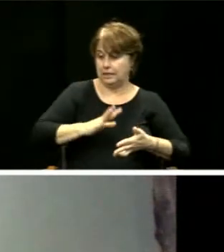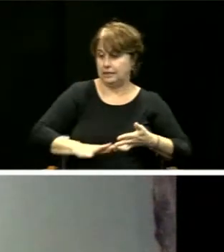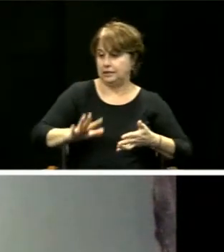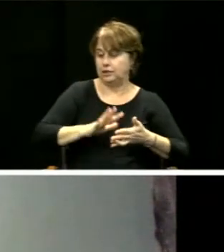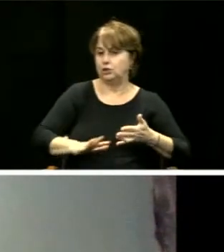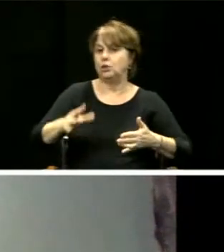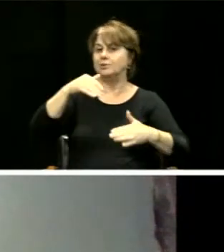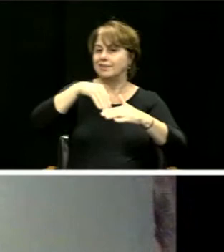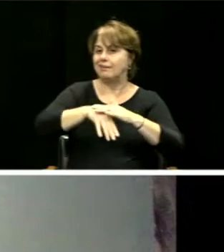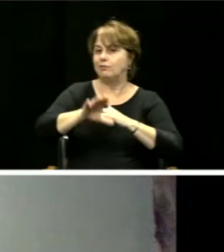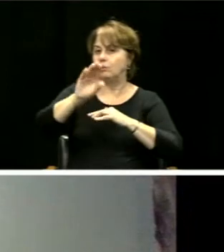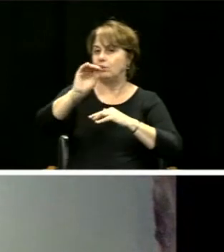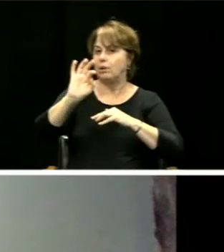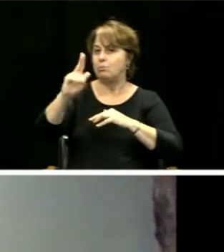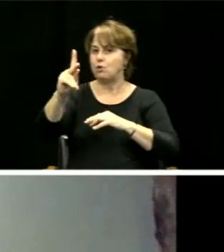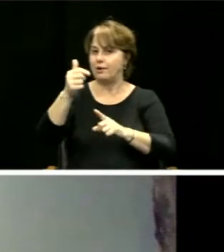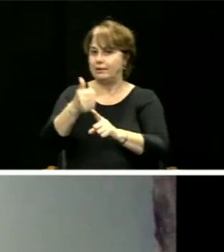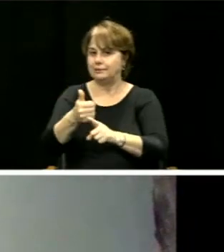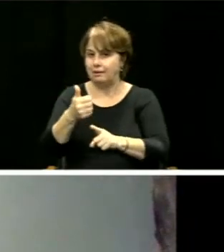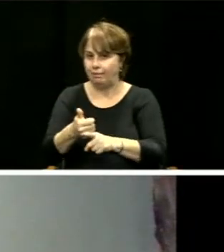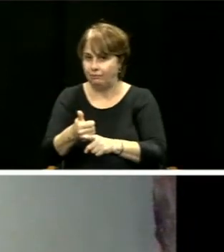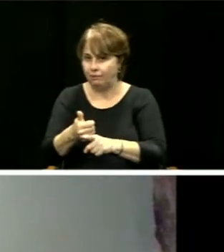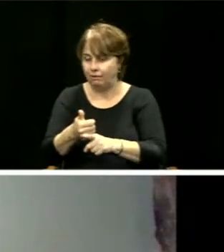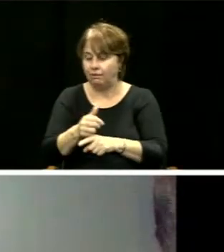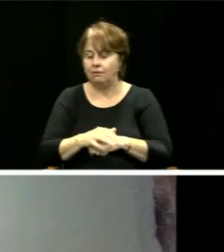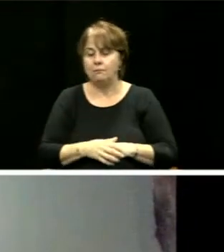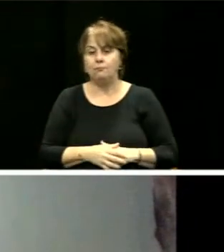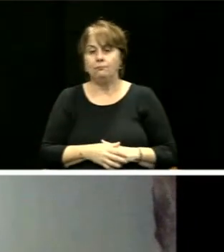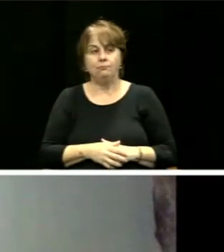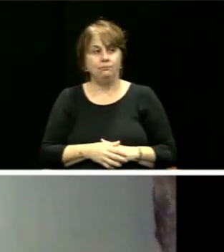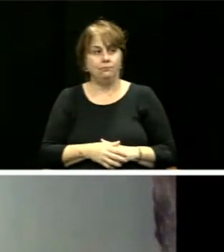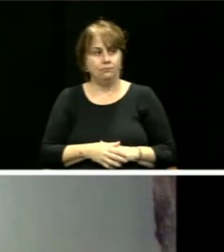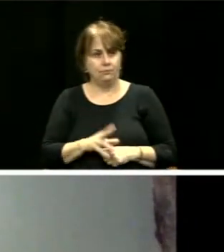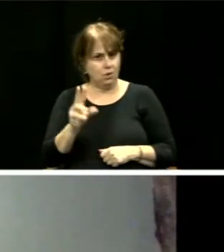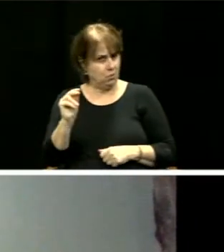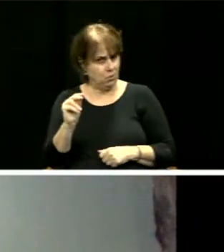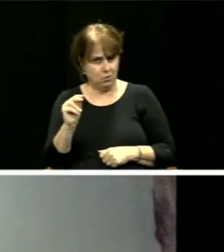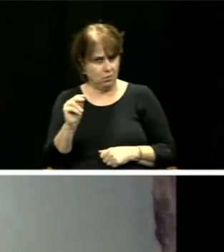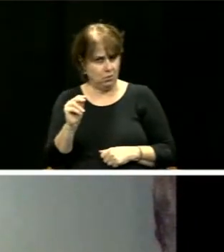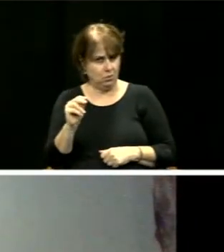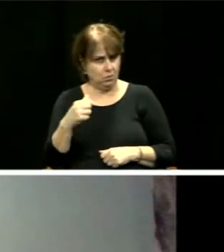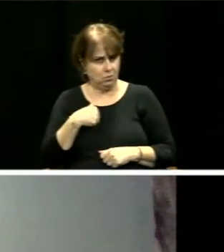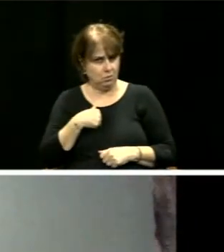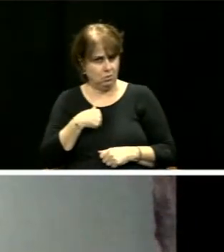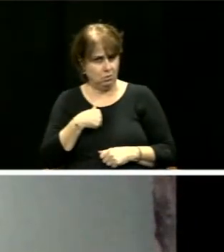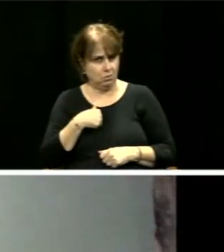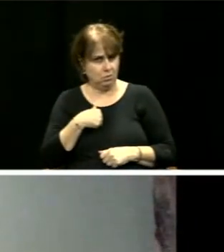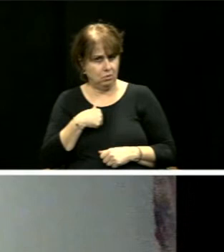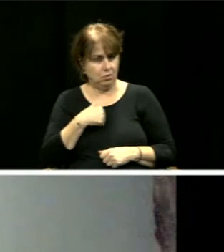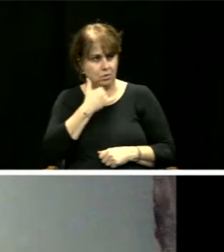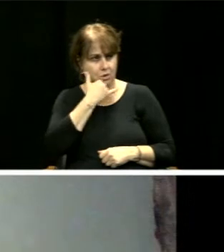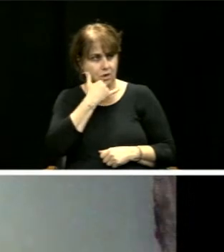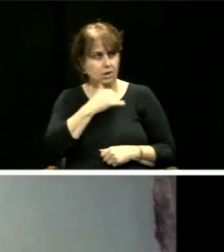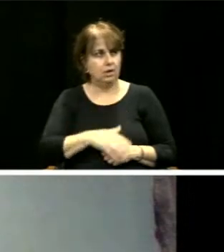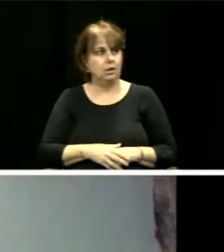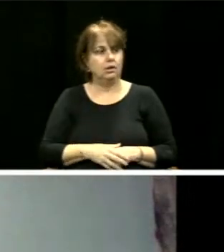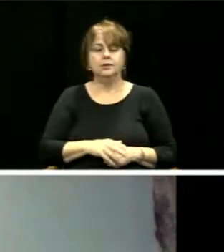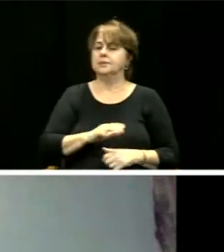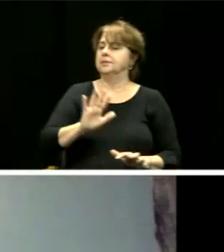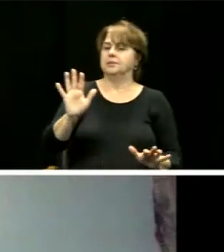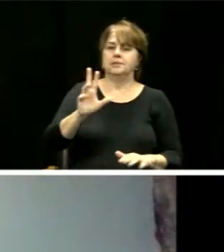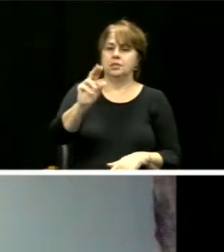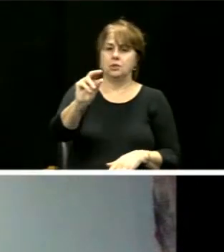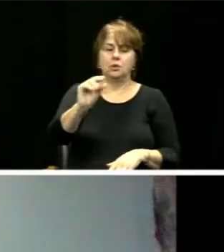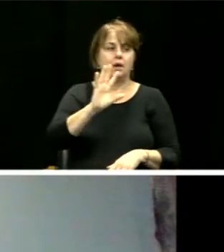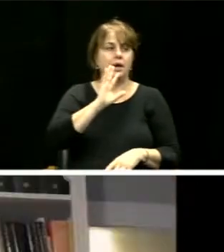brook. And so we do have that, no? I'm actually, what I'm talking about, I think